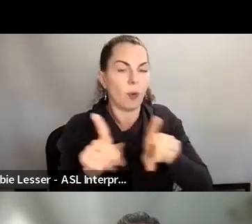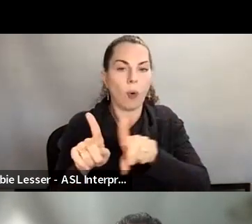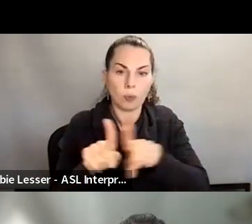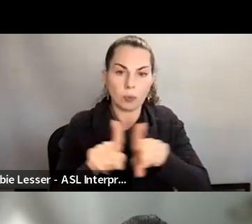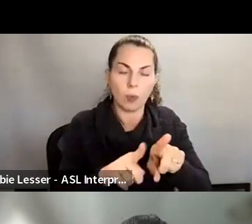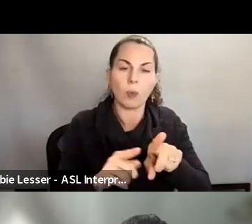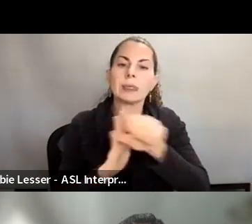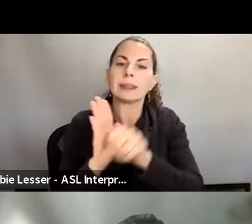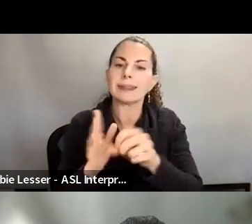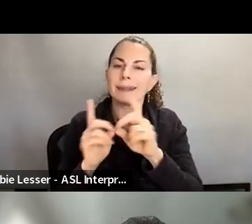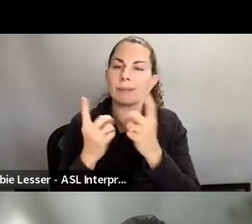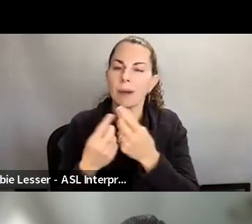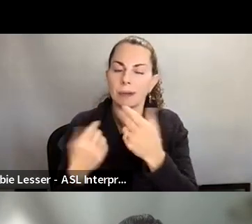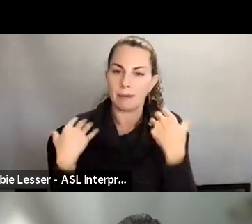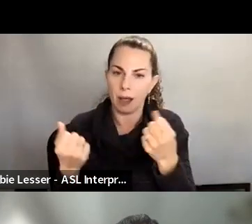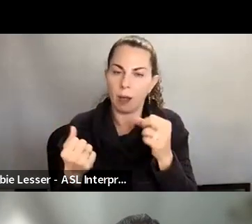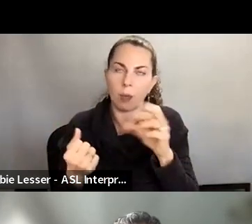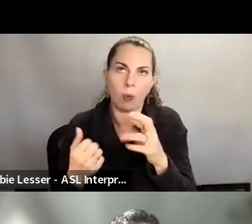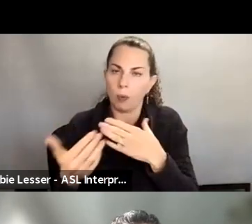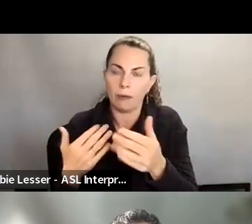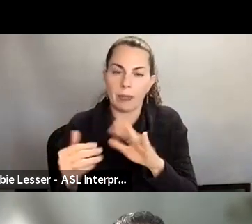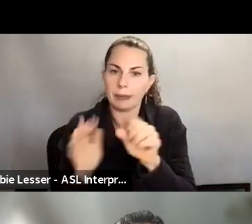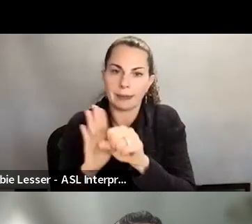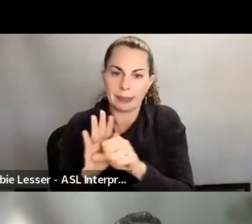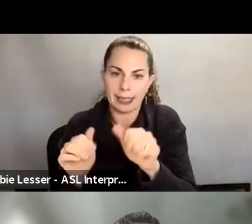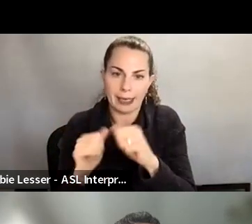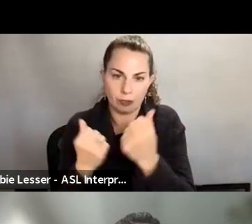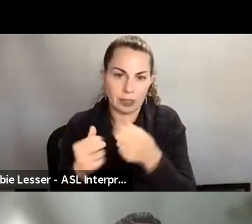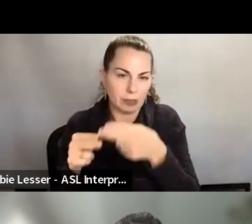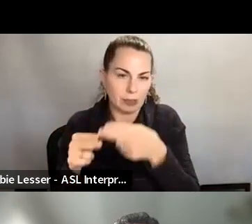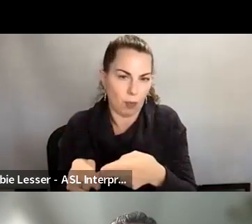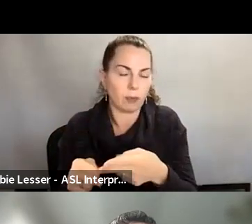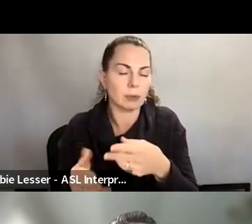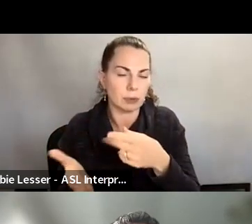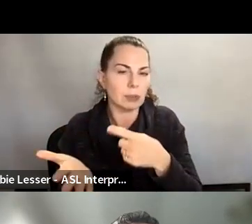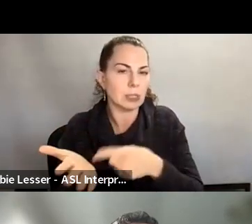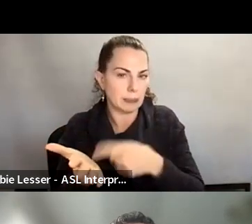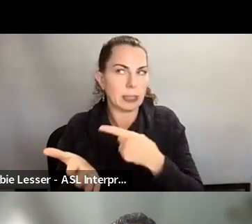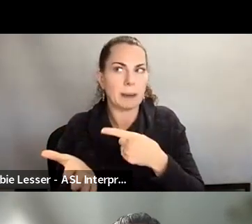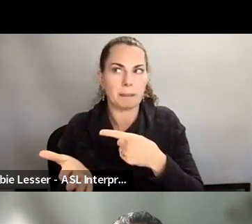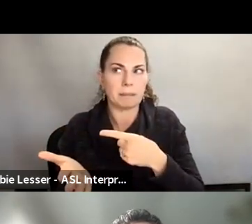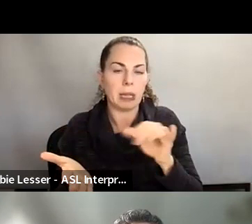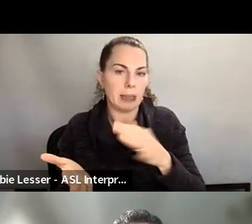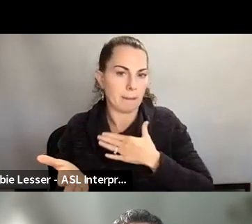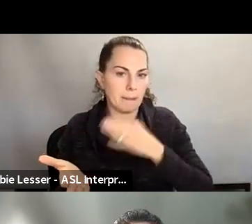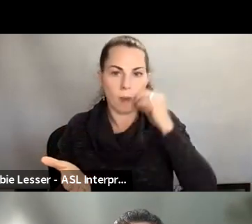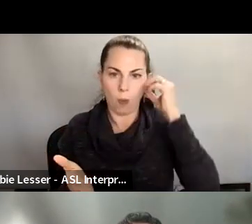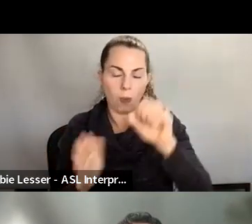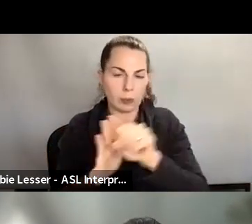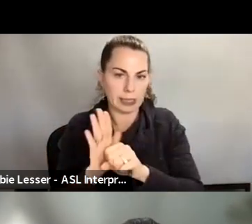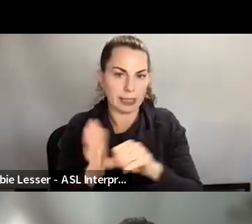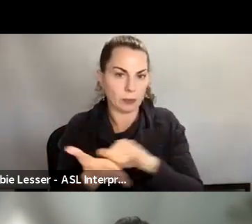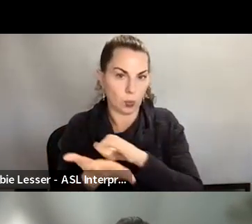health, or whatever the state health agency is called, sometimes might have, and I remember my home state of New York had a specific